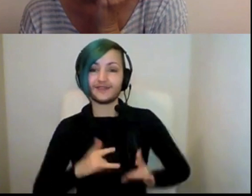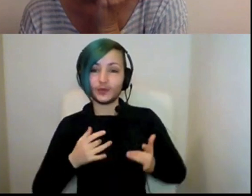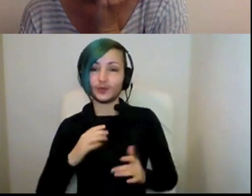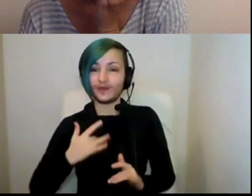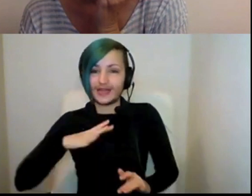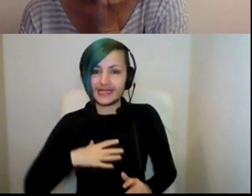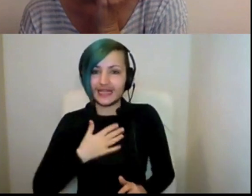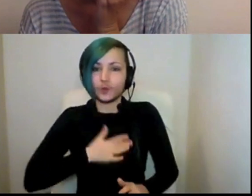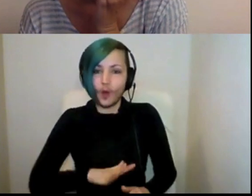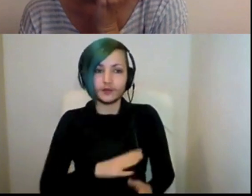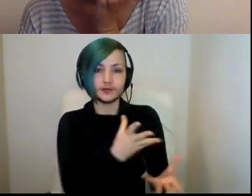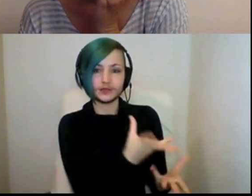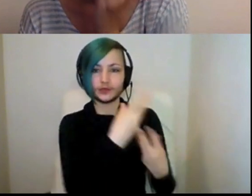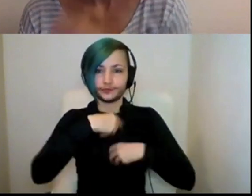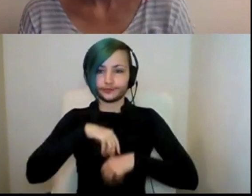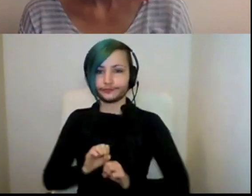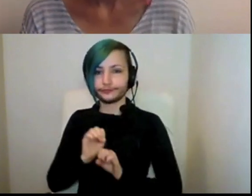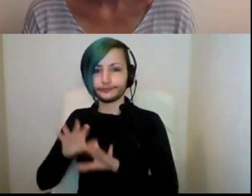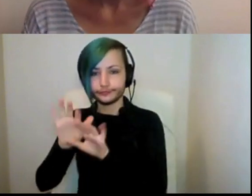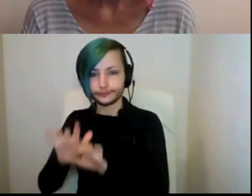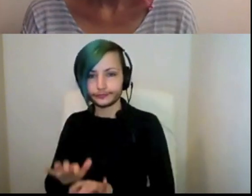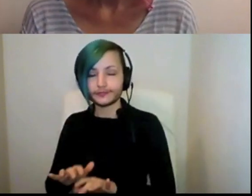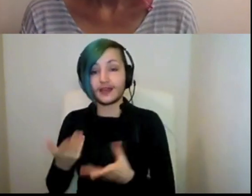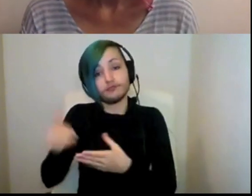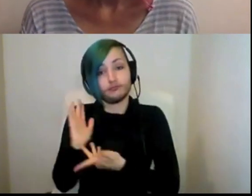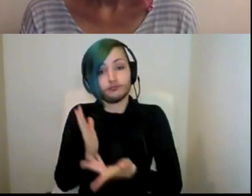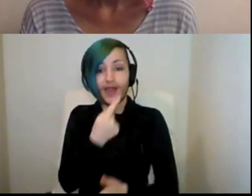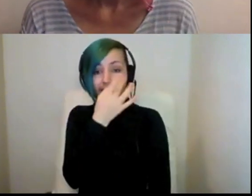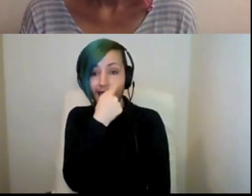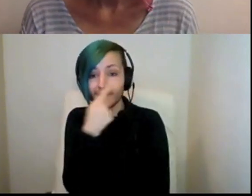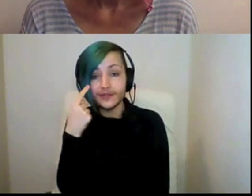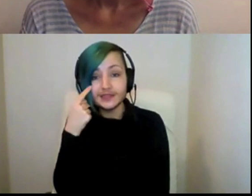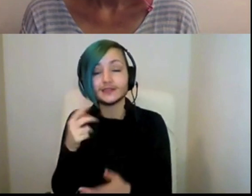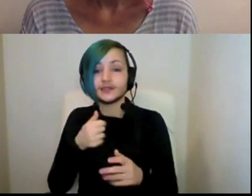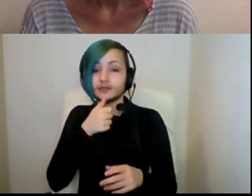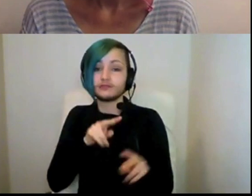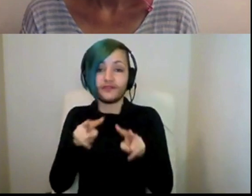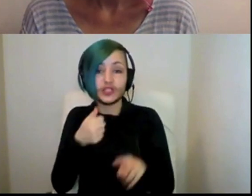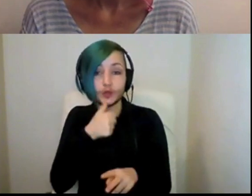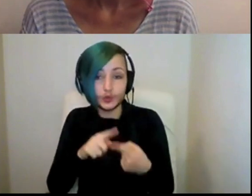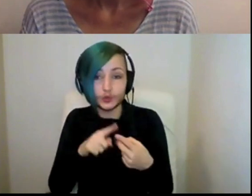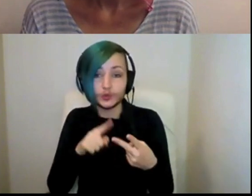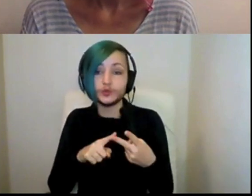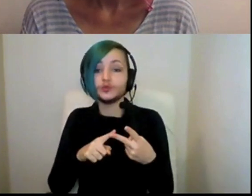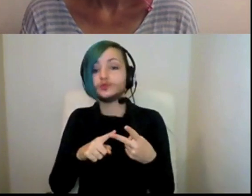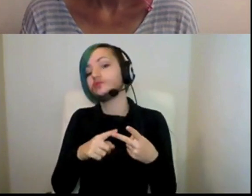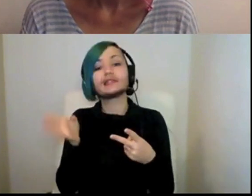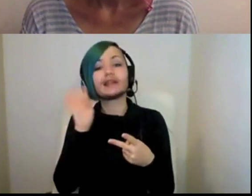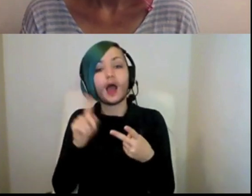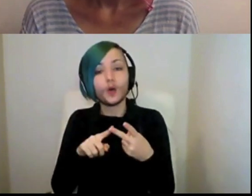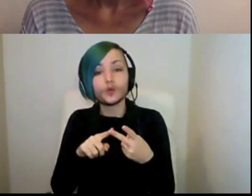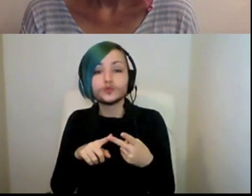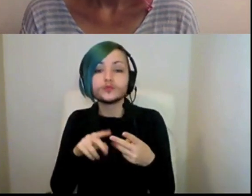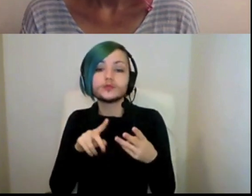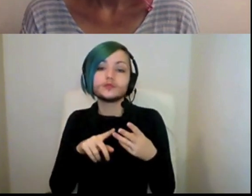accepting that. And obviously we evidence things. I mean, we do use video, we use sound, we use films, we